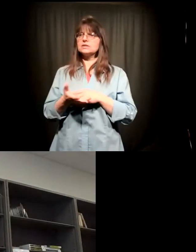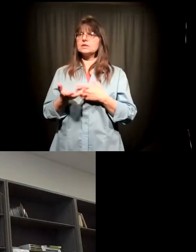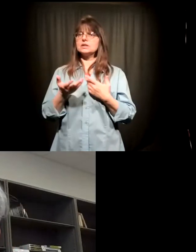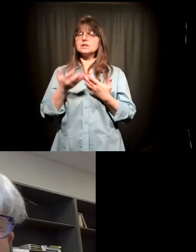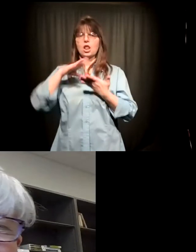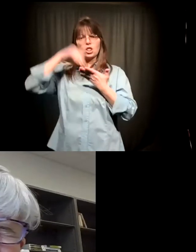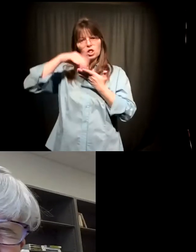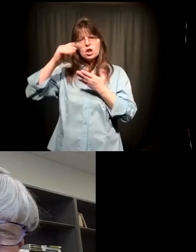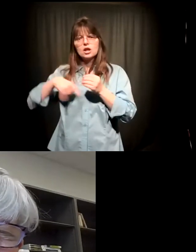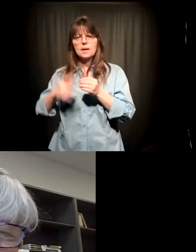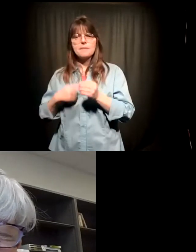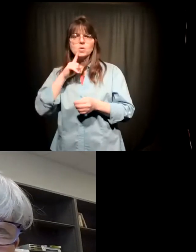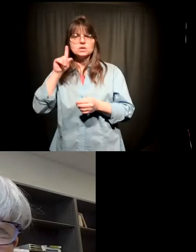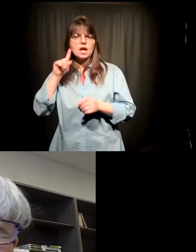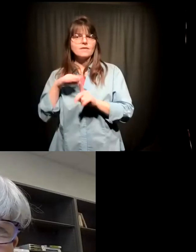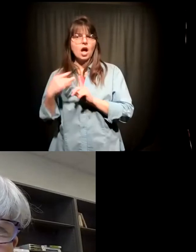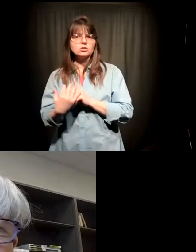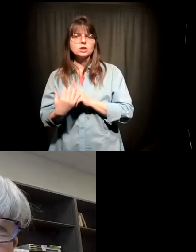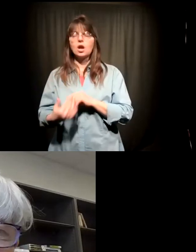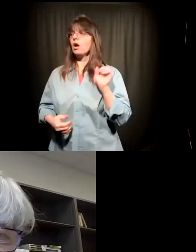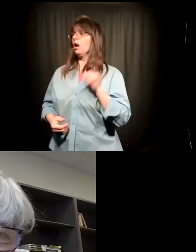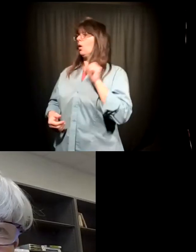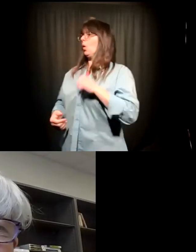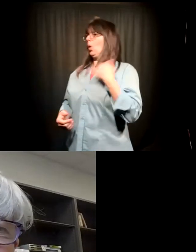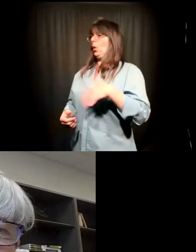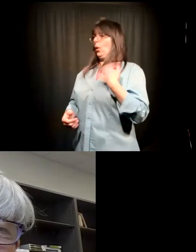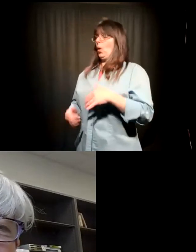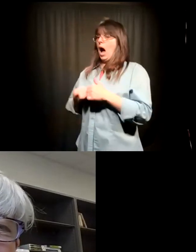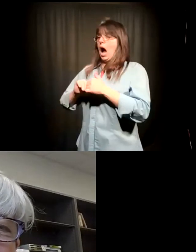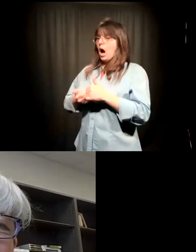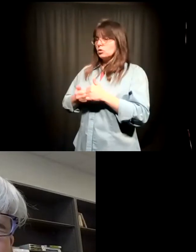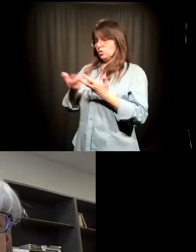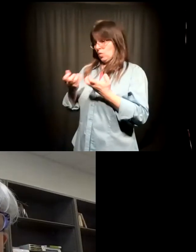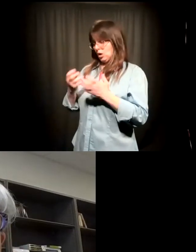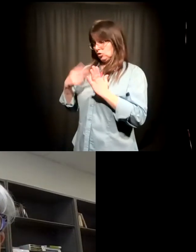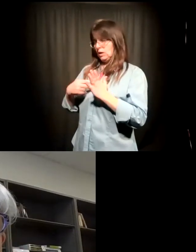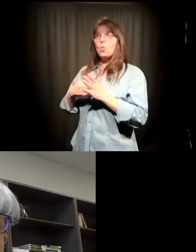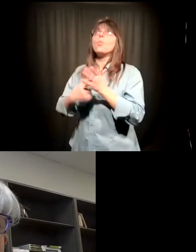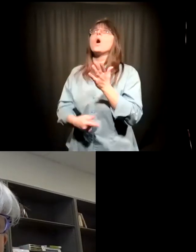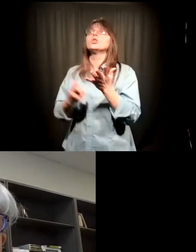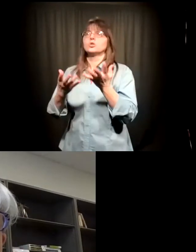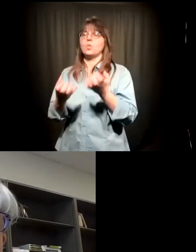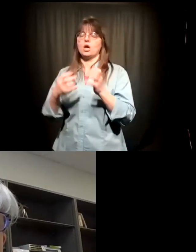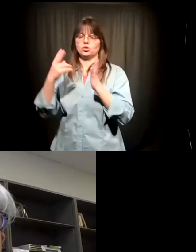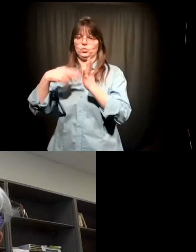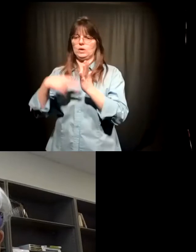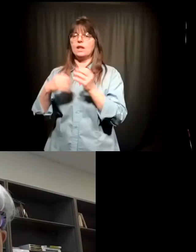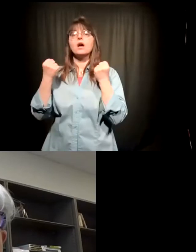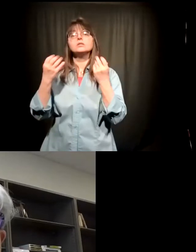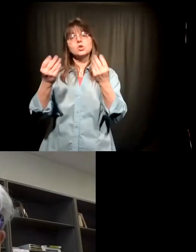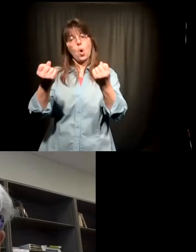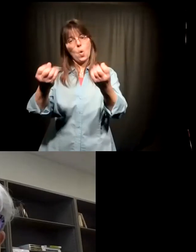that forms not through families, but through groups, through peers. And it means that there's a lot of things